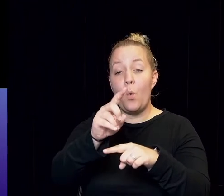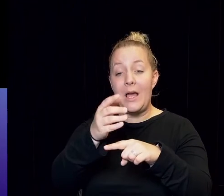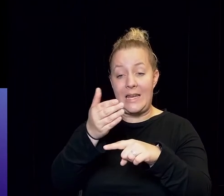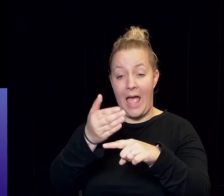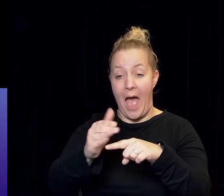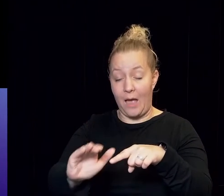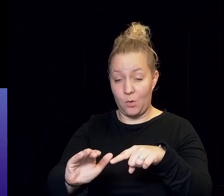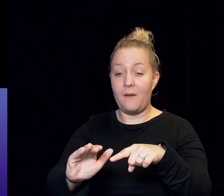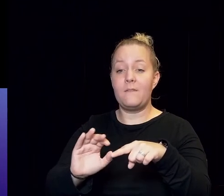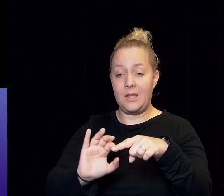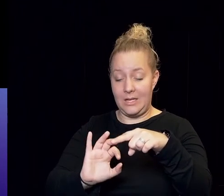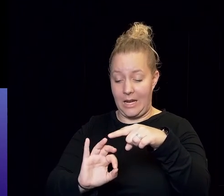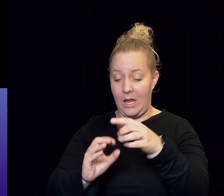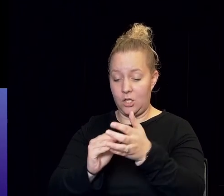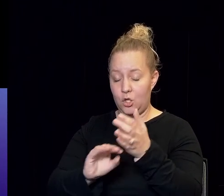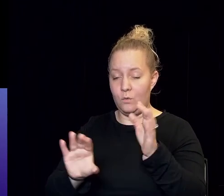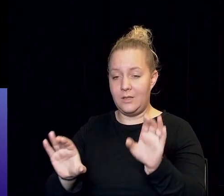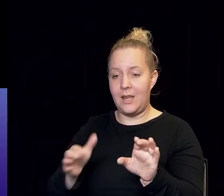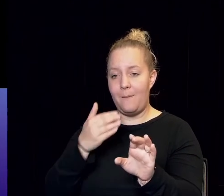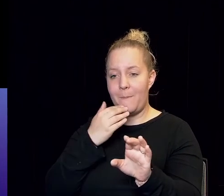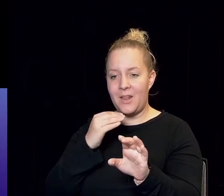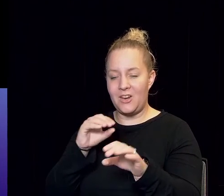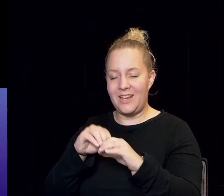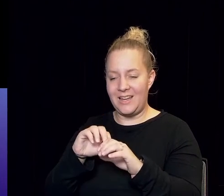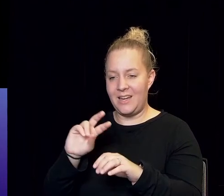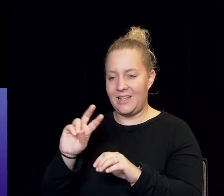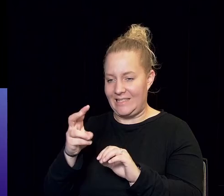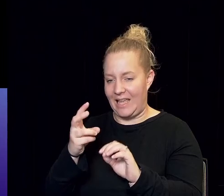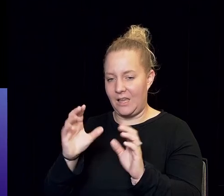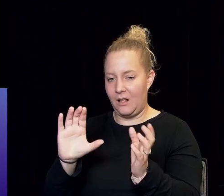students, did better in second hour.